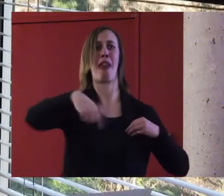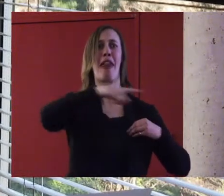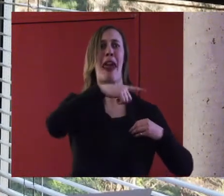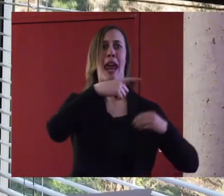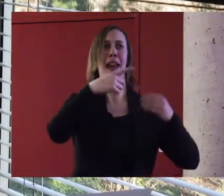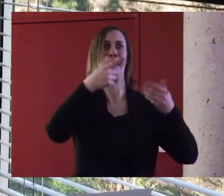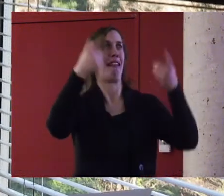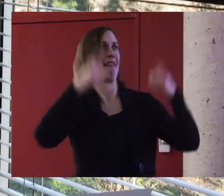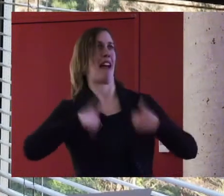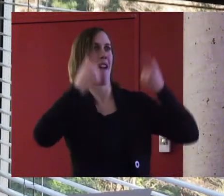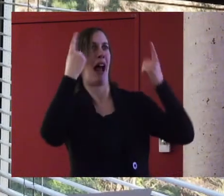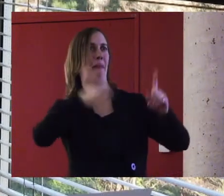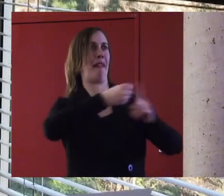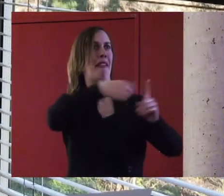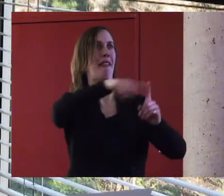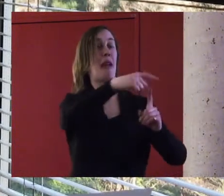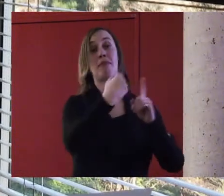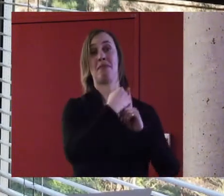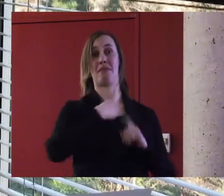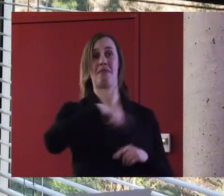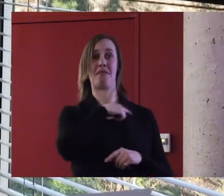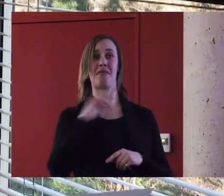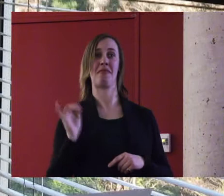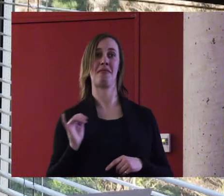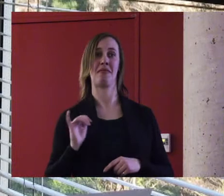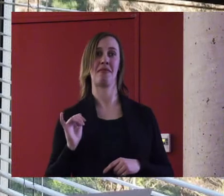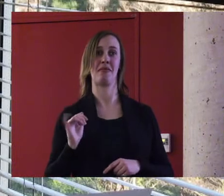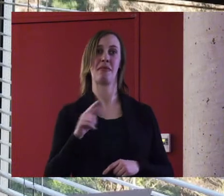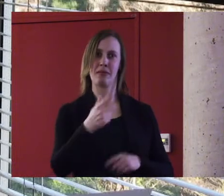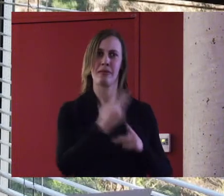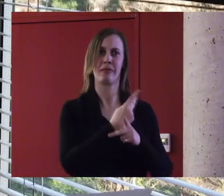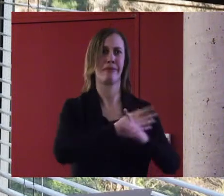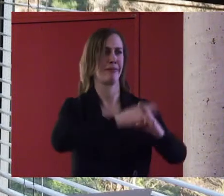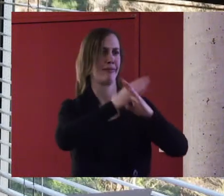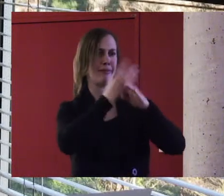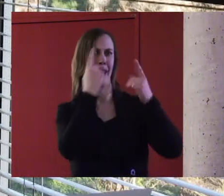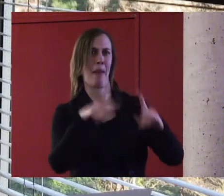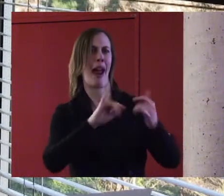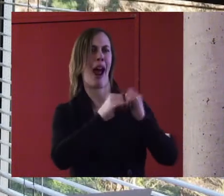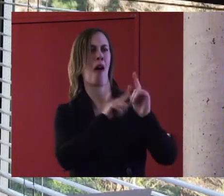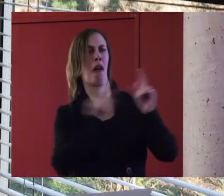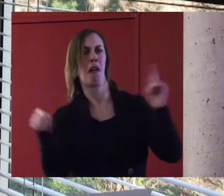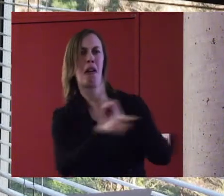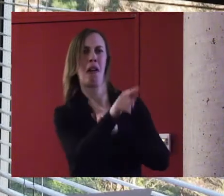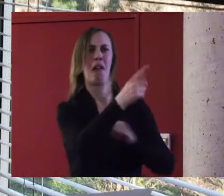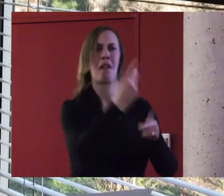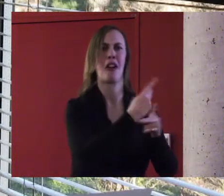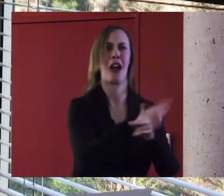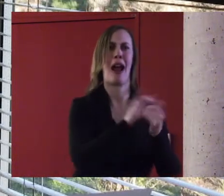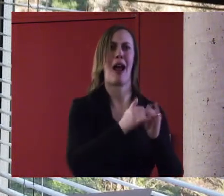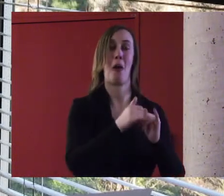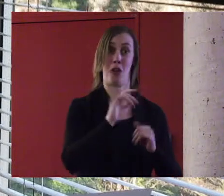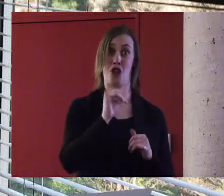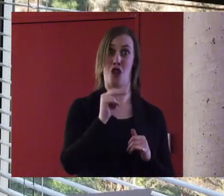work around obstacles, to invent solutions, whether like Jen, a unique way of bending her fork so